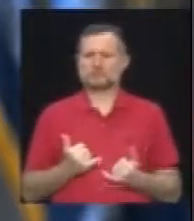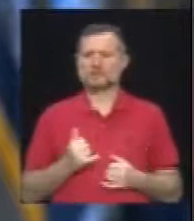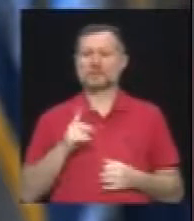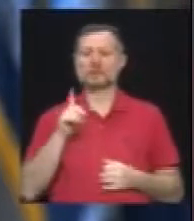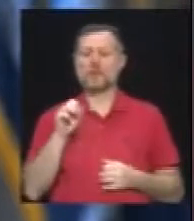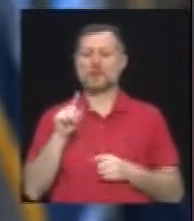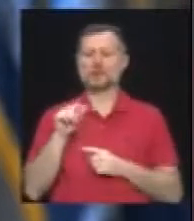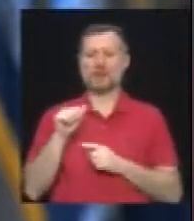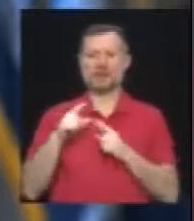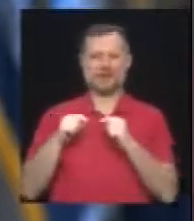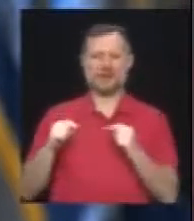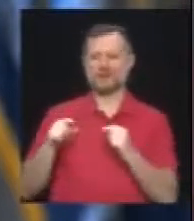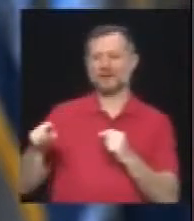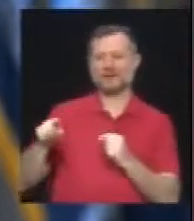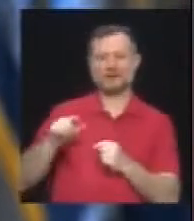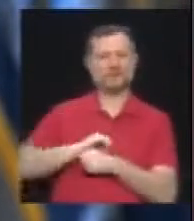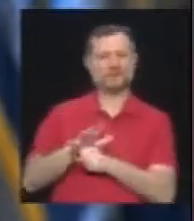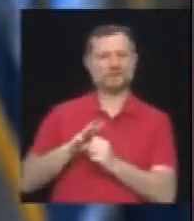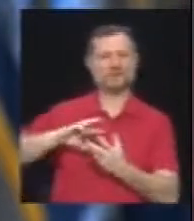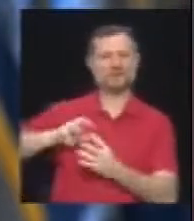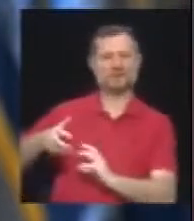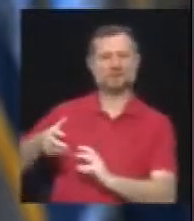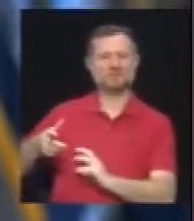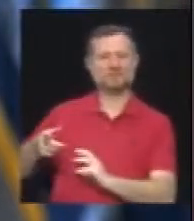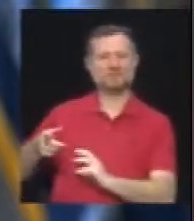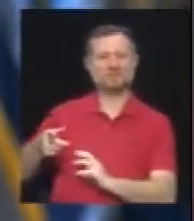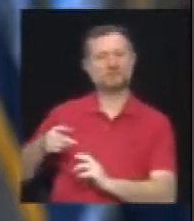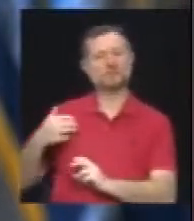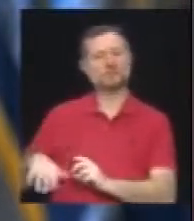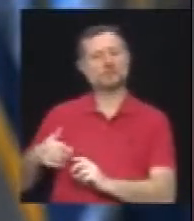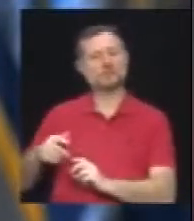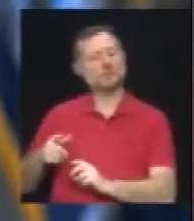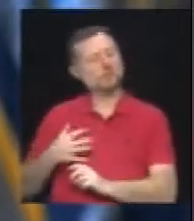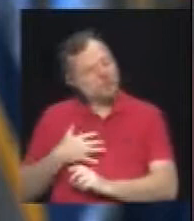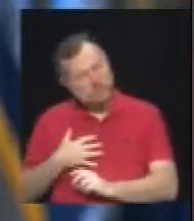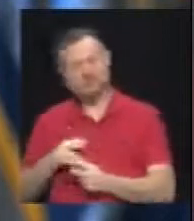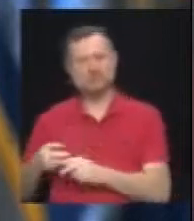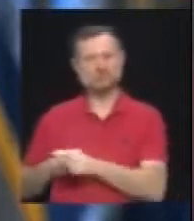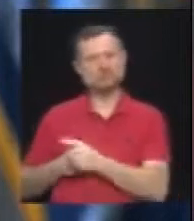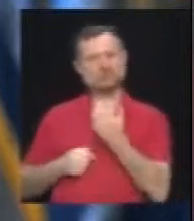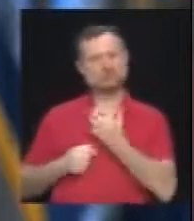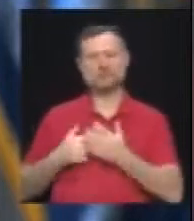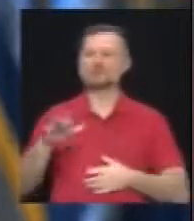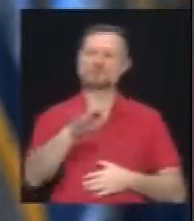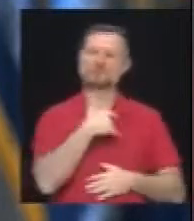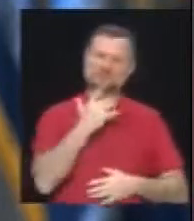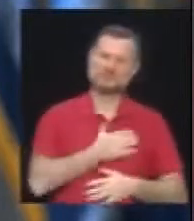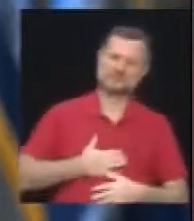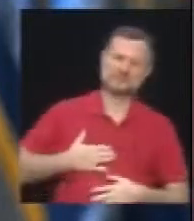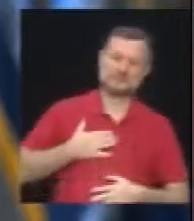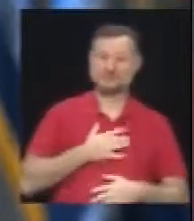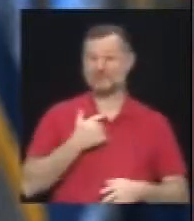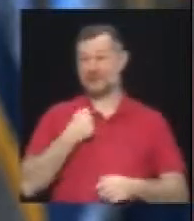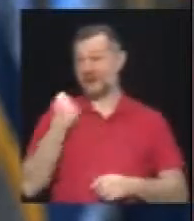COVID. And I'm very concerned about this personally. Please don't forget what we learned together last